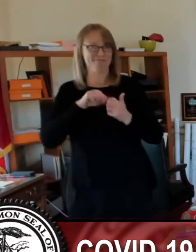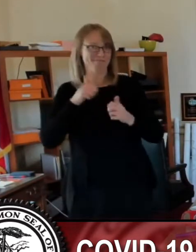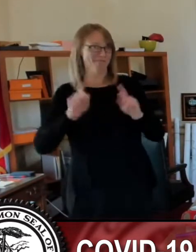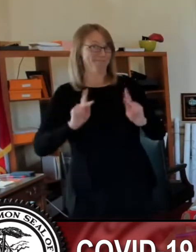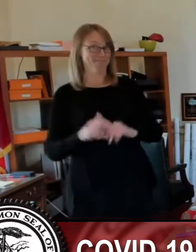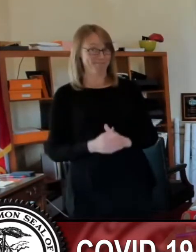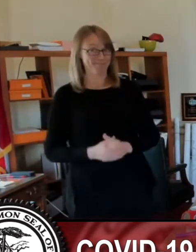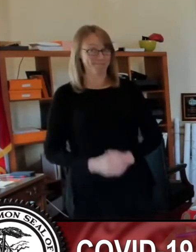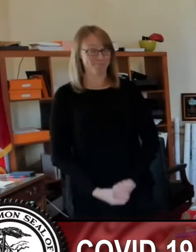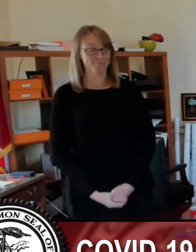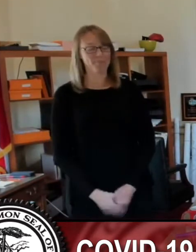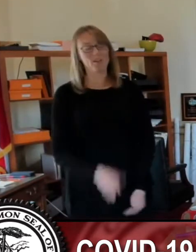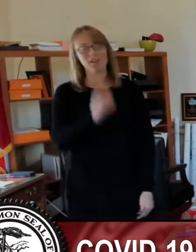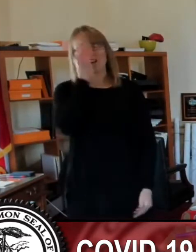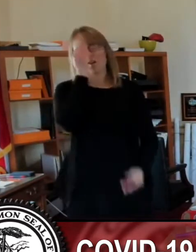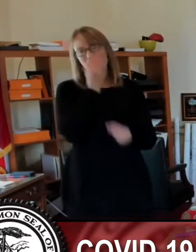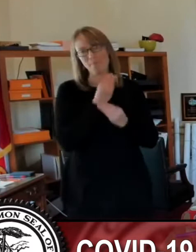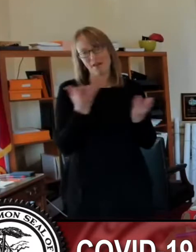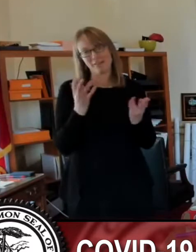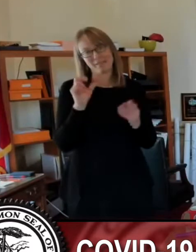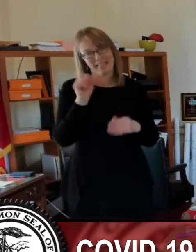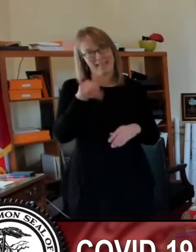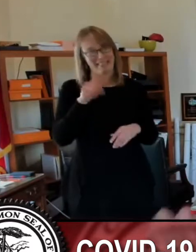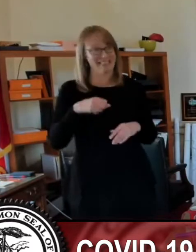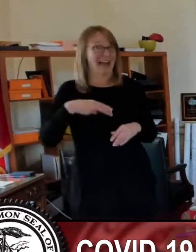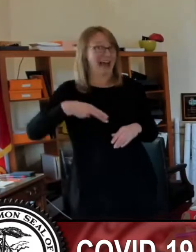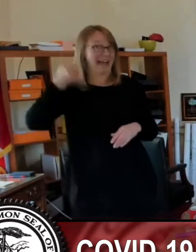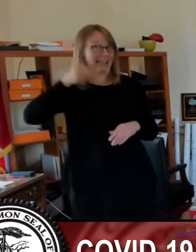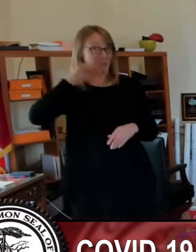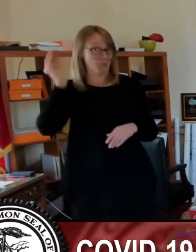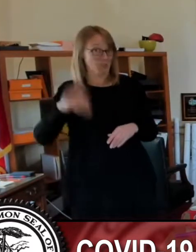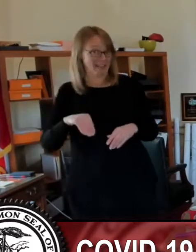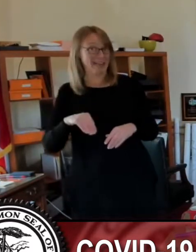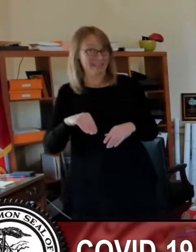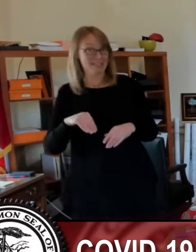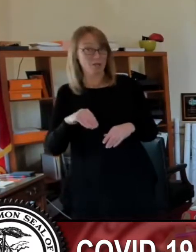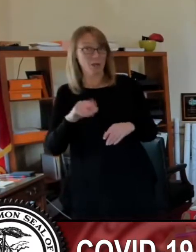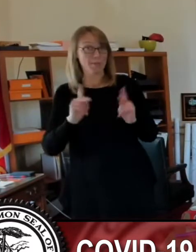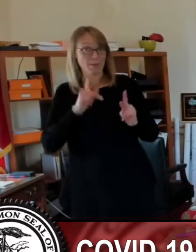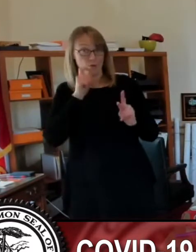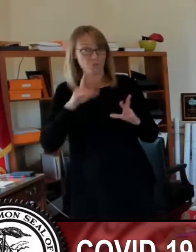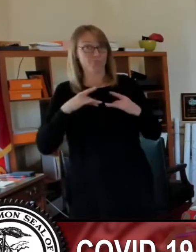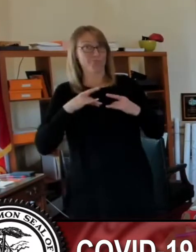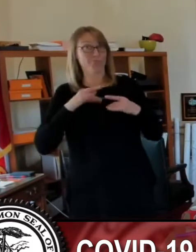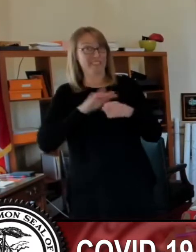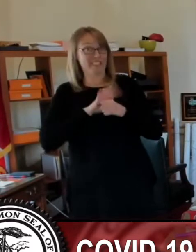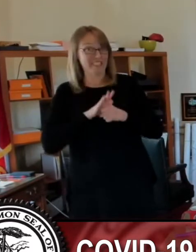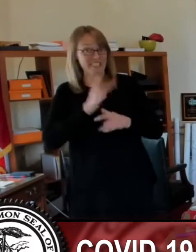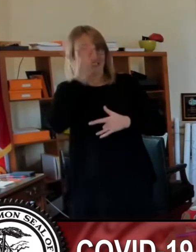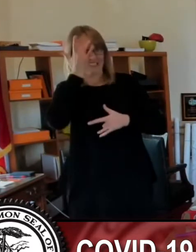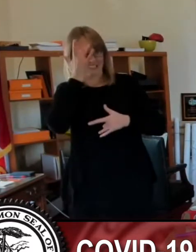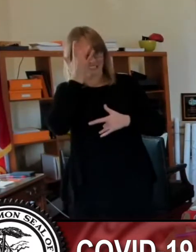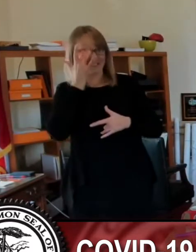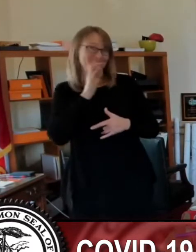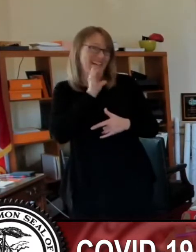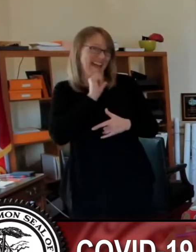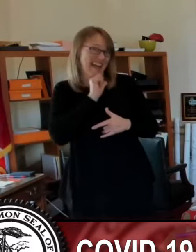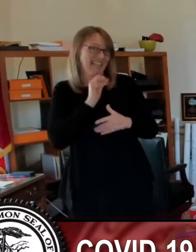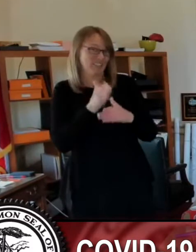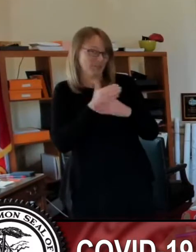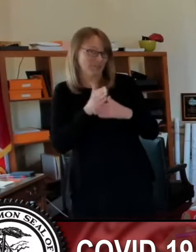And by the way, yes, the highest percentages are still people in their 20s and 30s. So that's